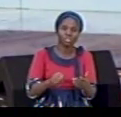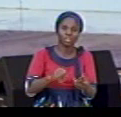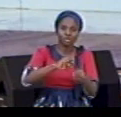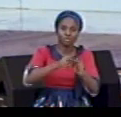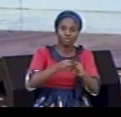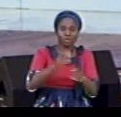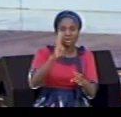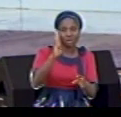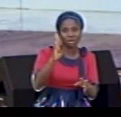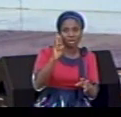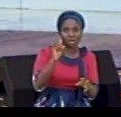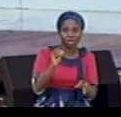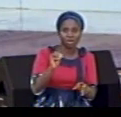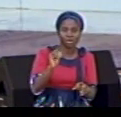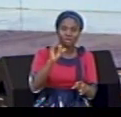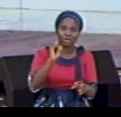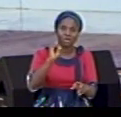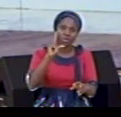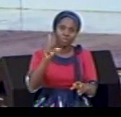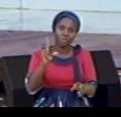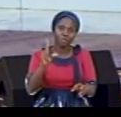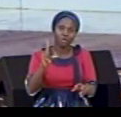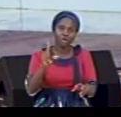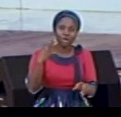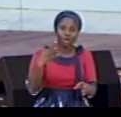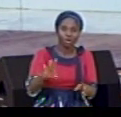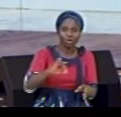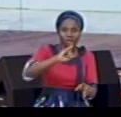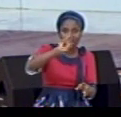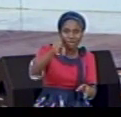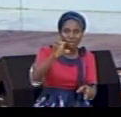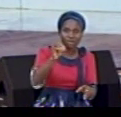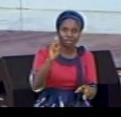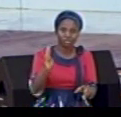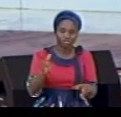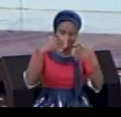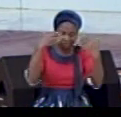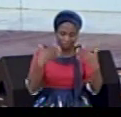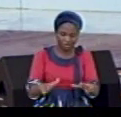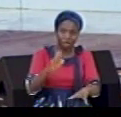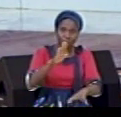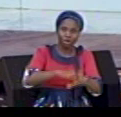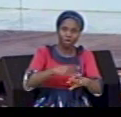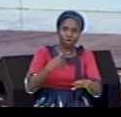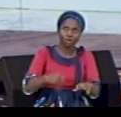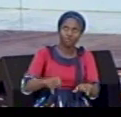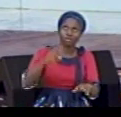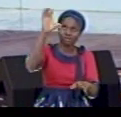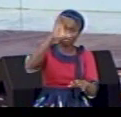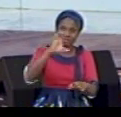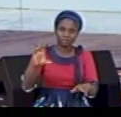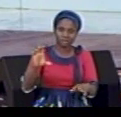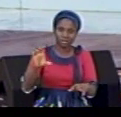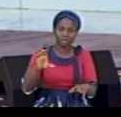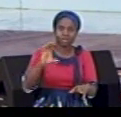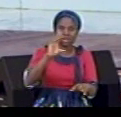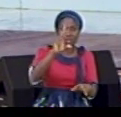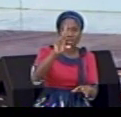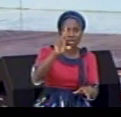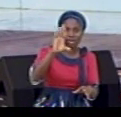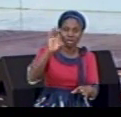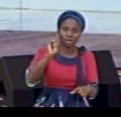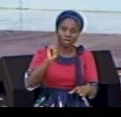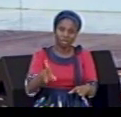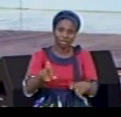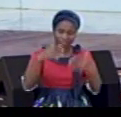finished on the cross of Calvary. Ulcer finished on the cross of Calvary. Cancer finished